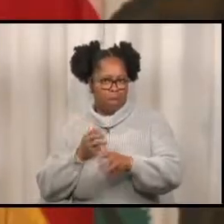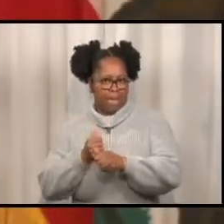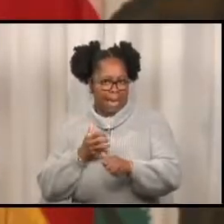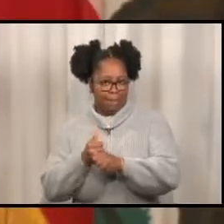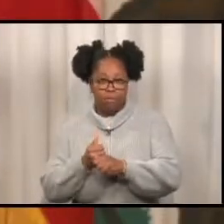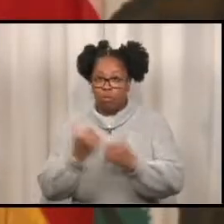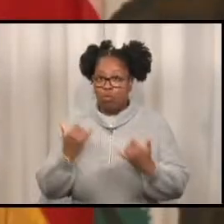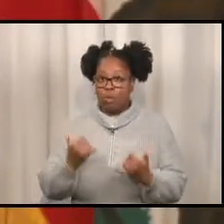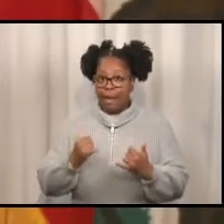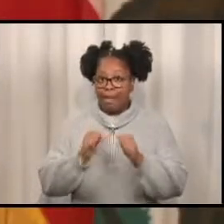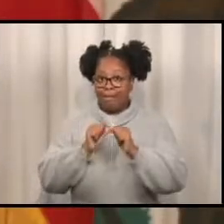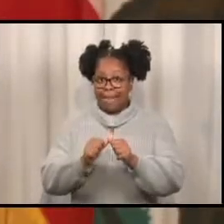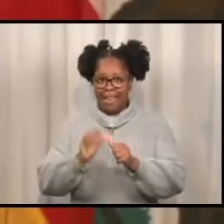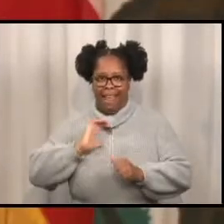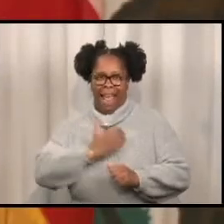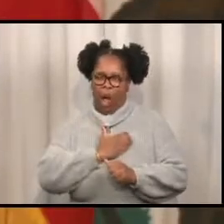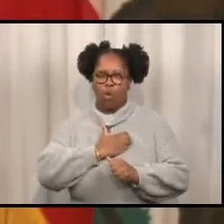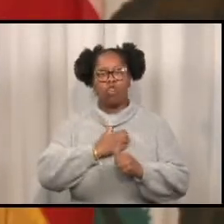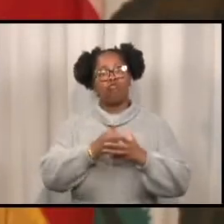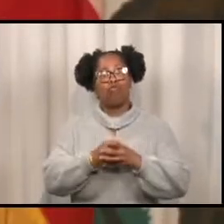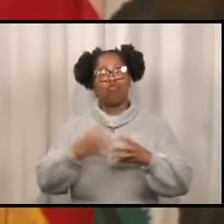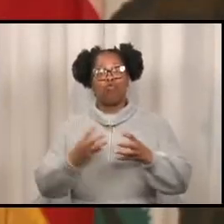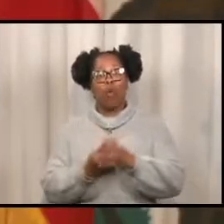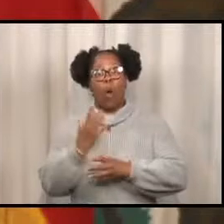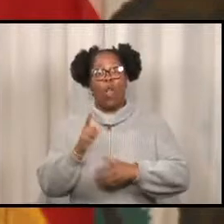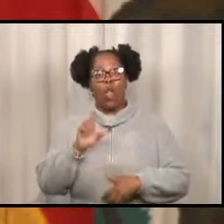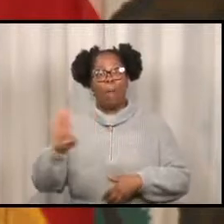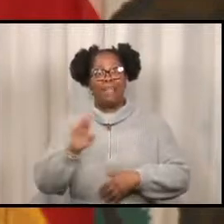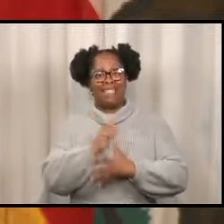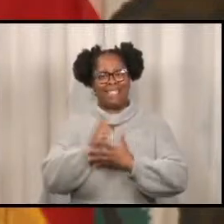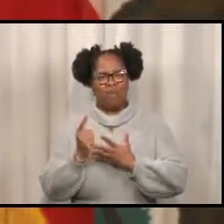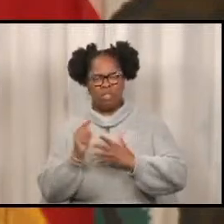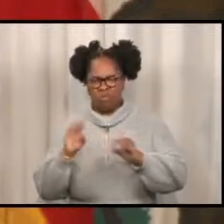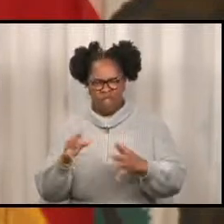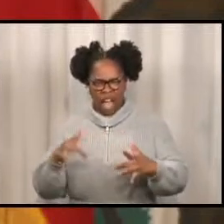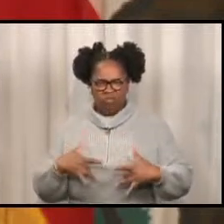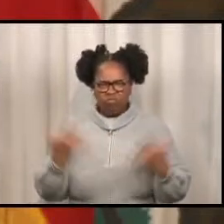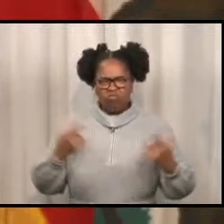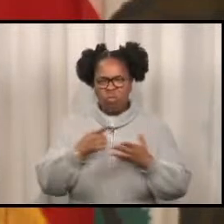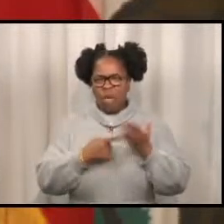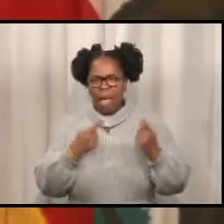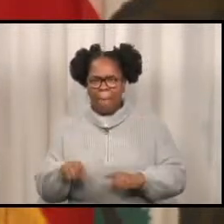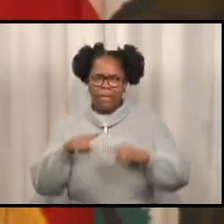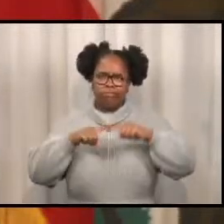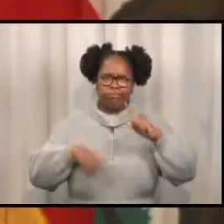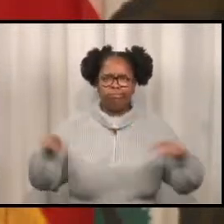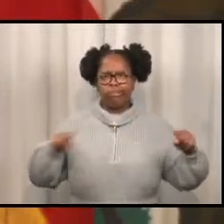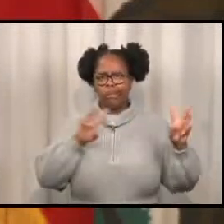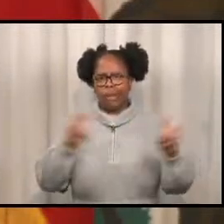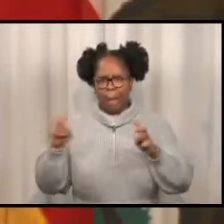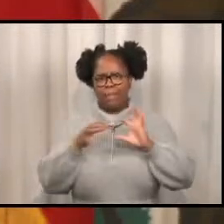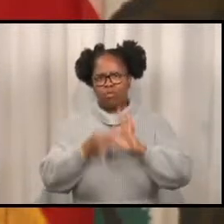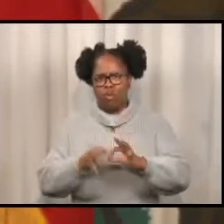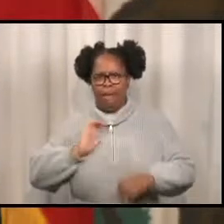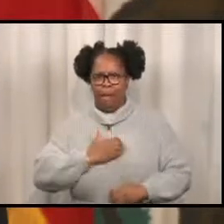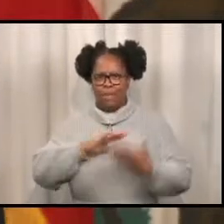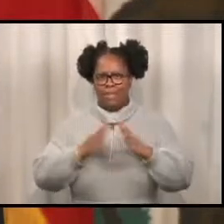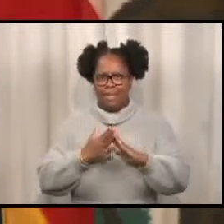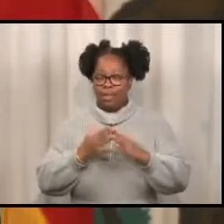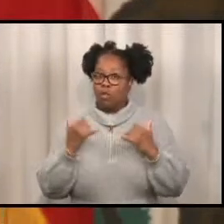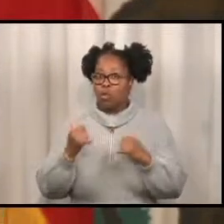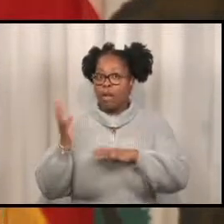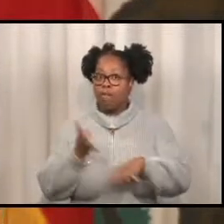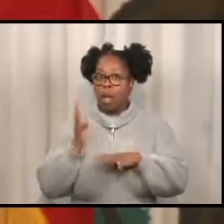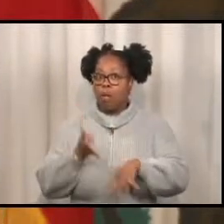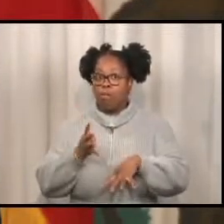continuing our Grow Long Beach series that provides updates about a wider range of topics in our city. And today's live stream will